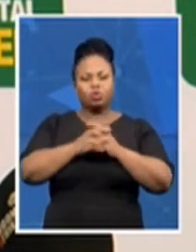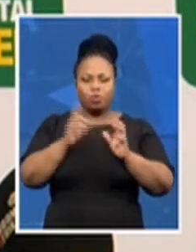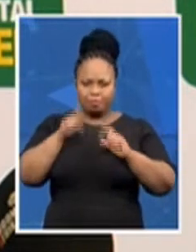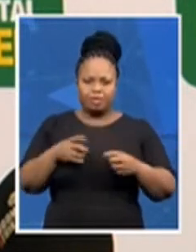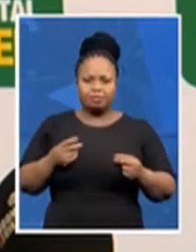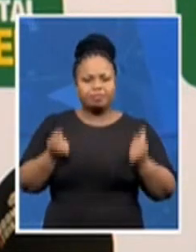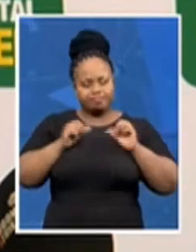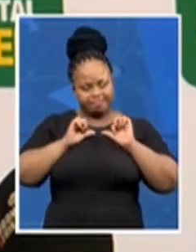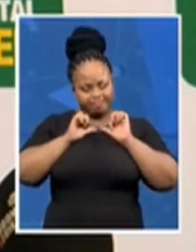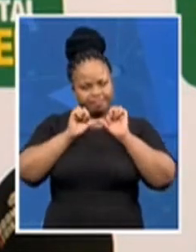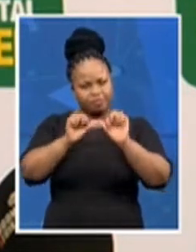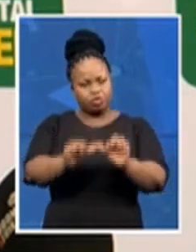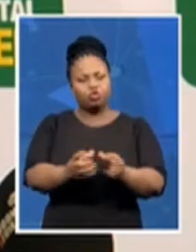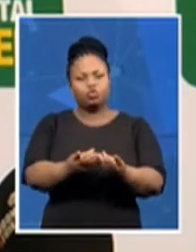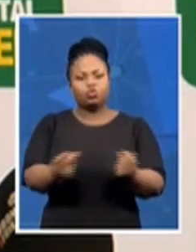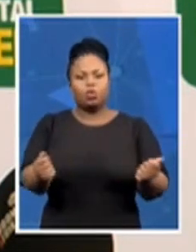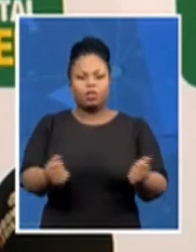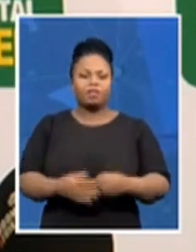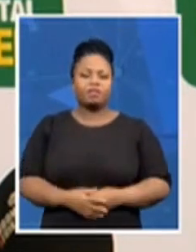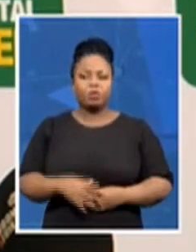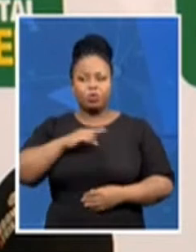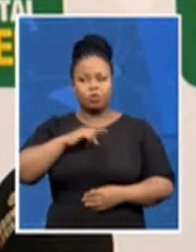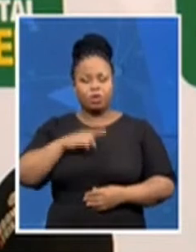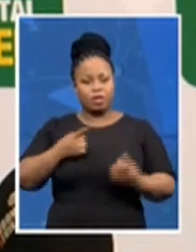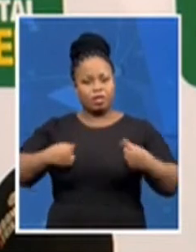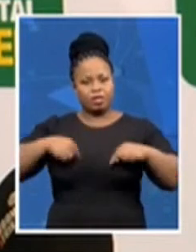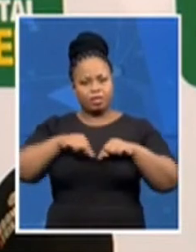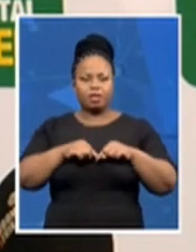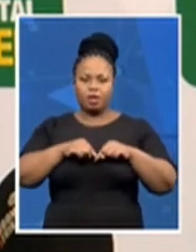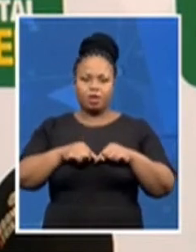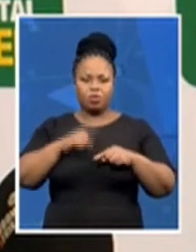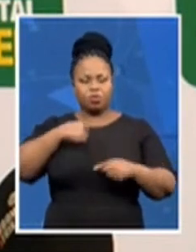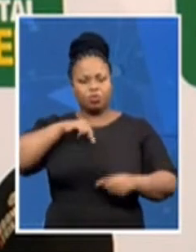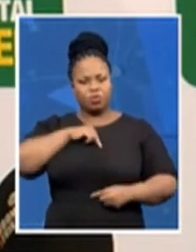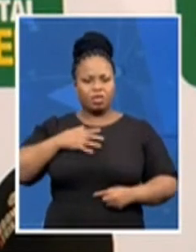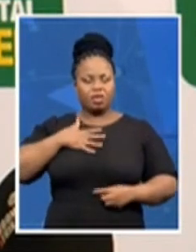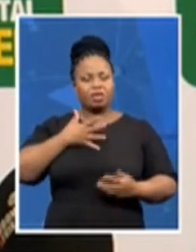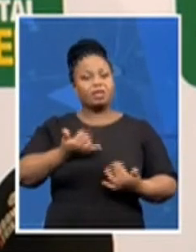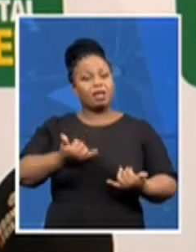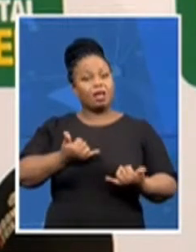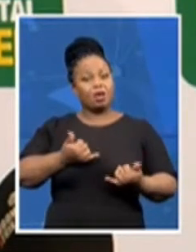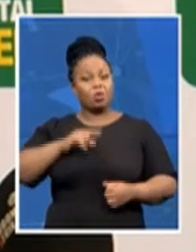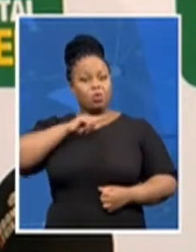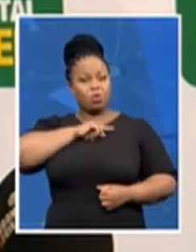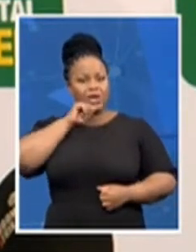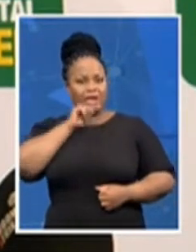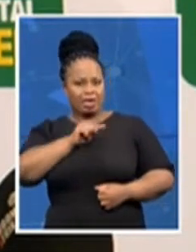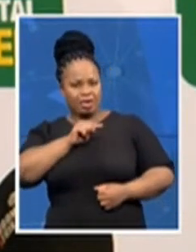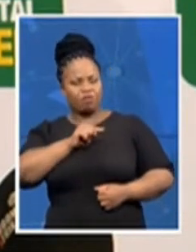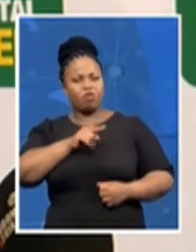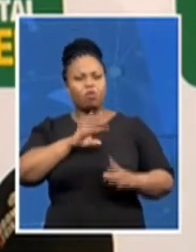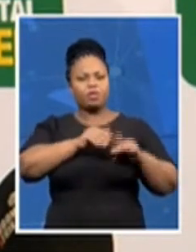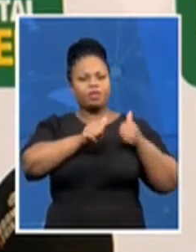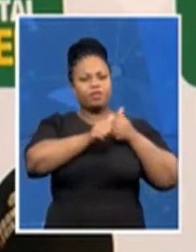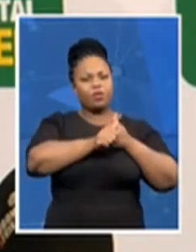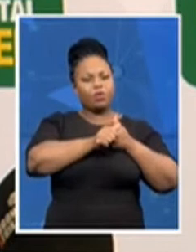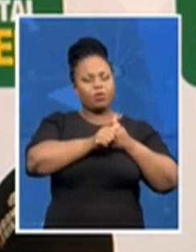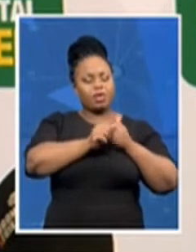our Build Back Better response is based on the following pillars.